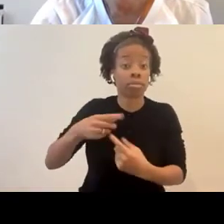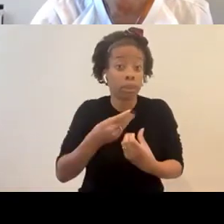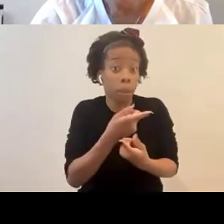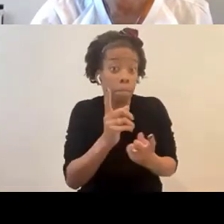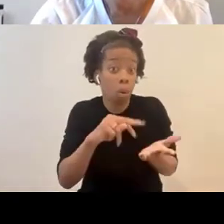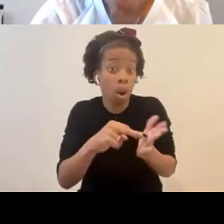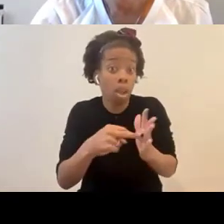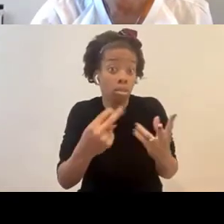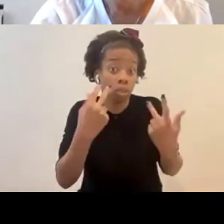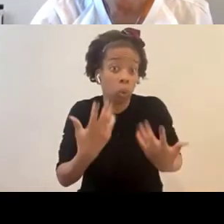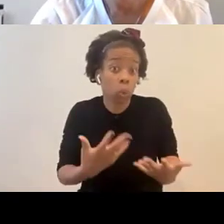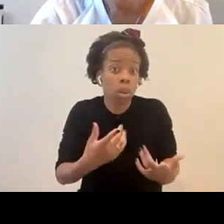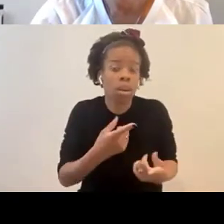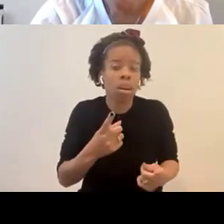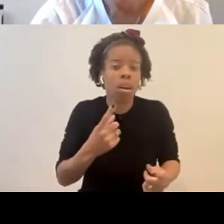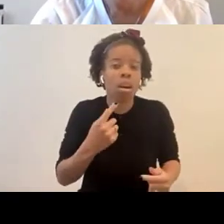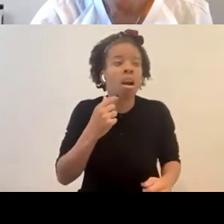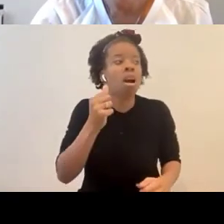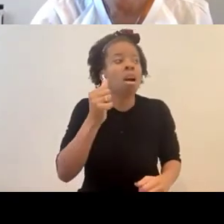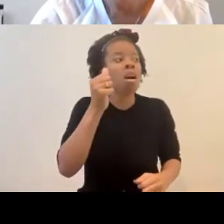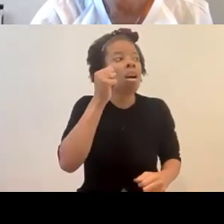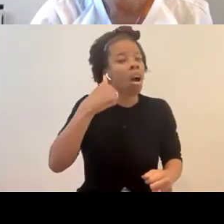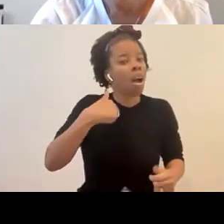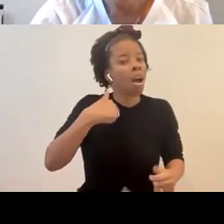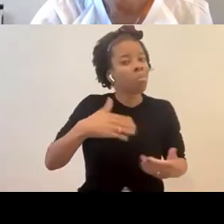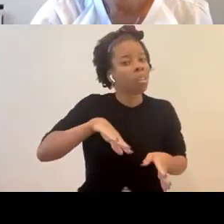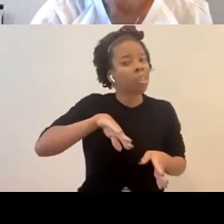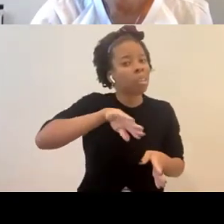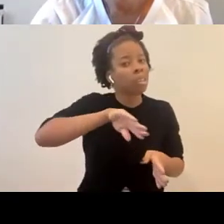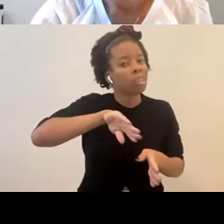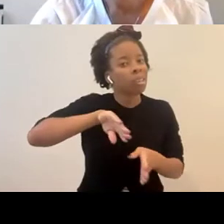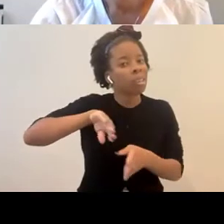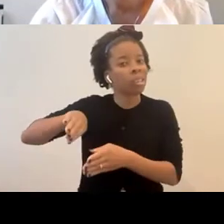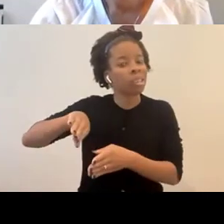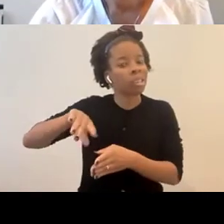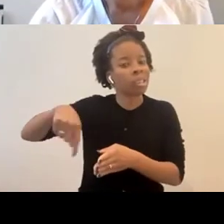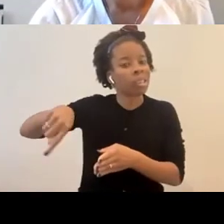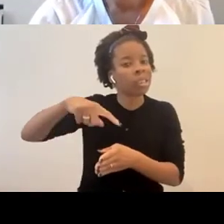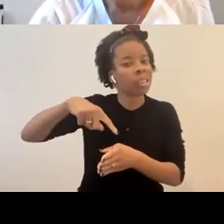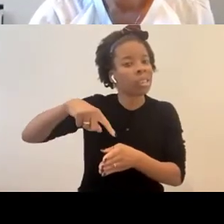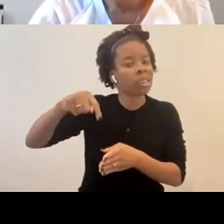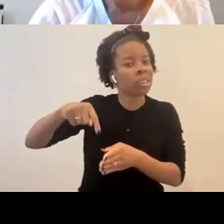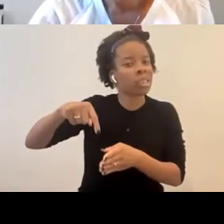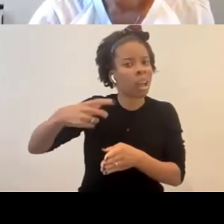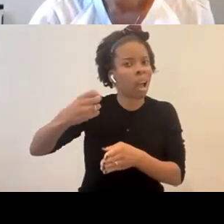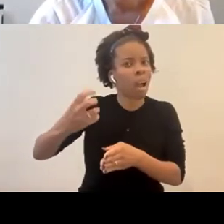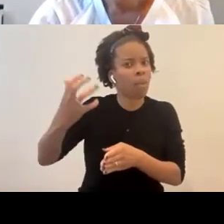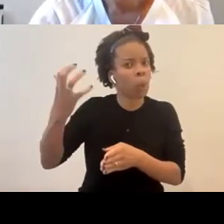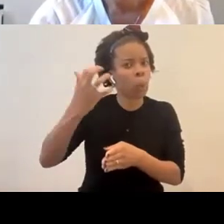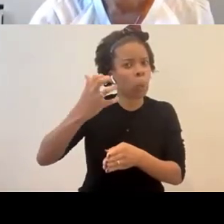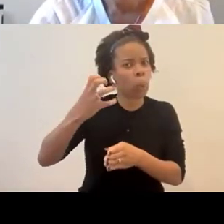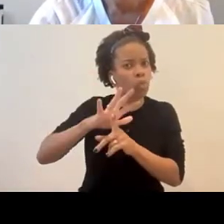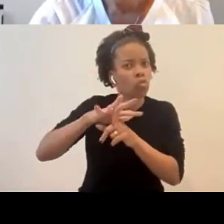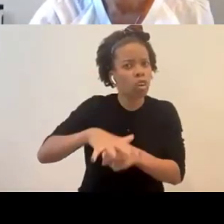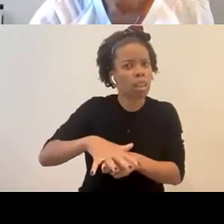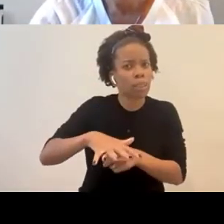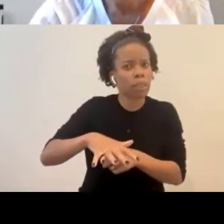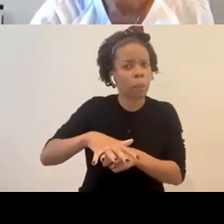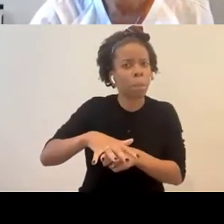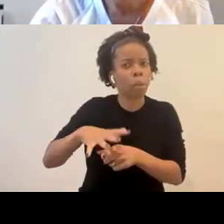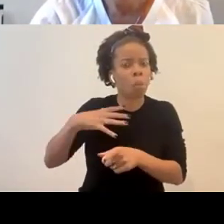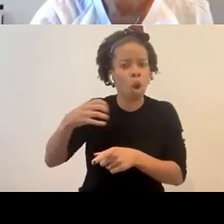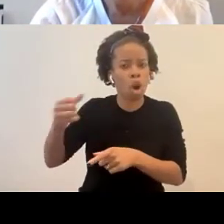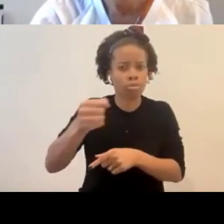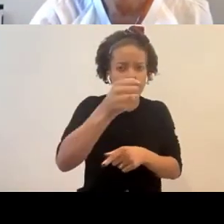are beginning to acknowledge and address the dimensions of racism that exist in their development narratives. But we need to do